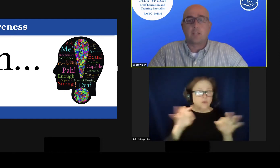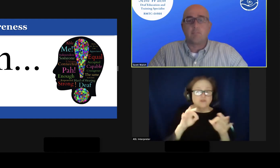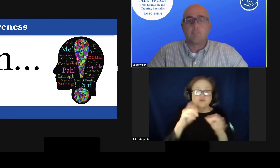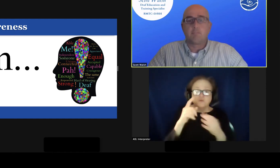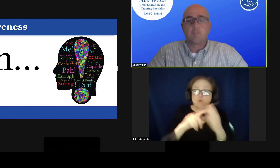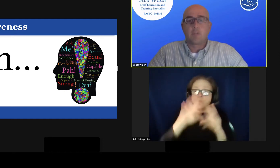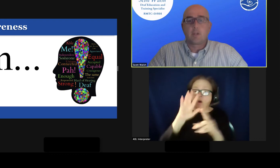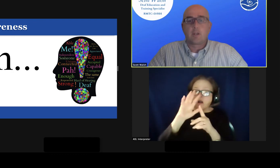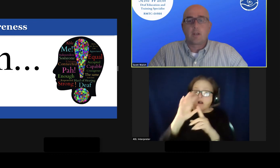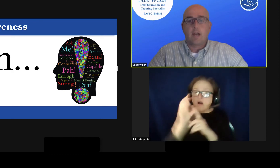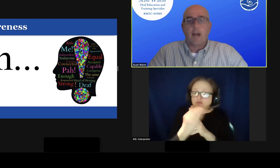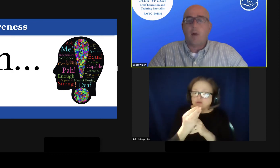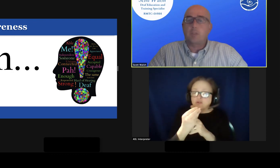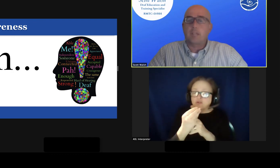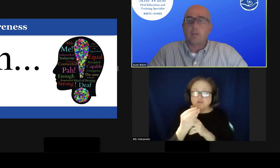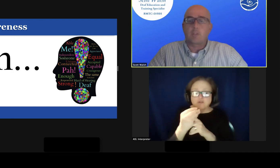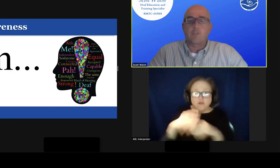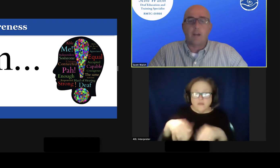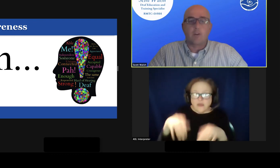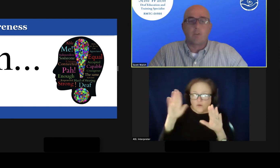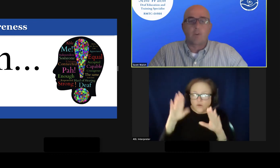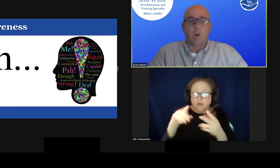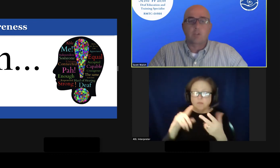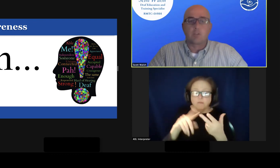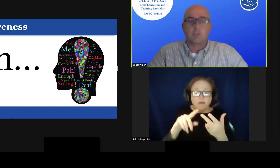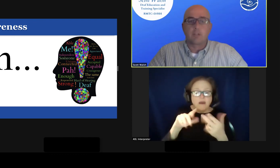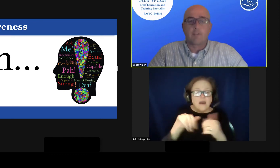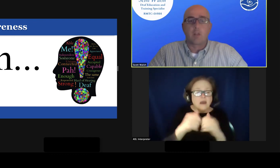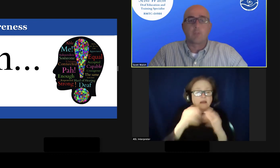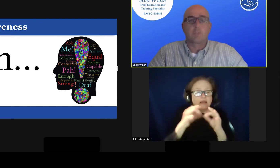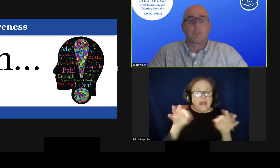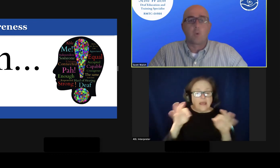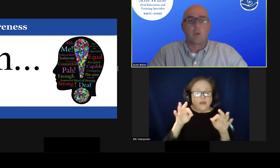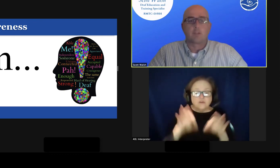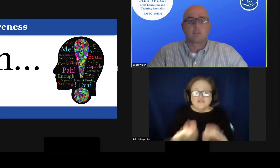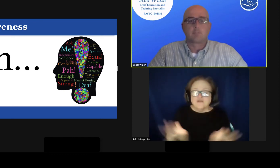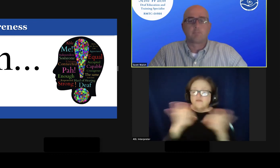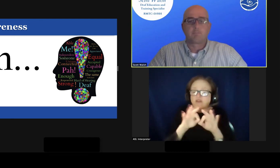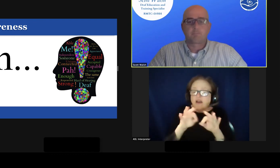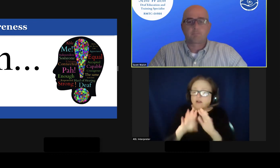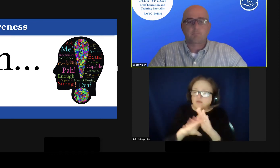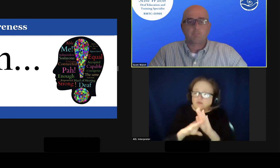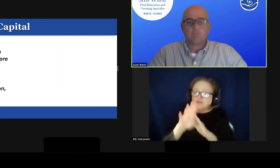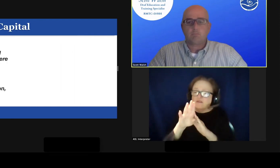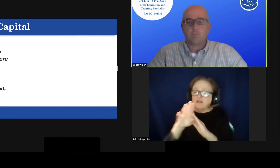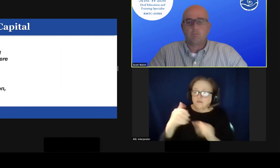be raised in? How is language vital for our students who develop self-awareness?